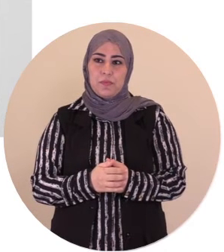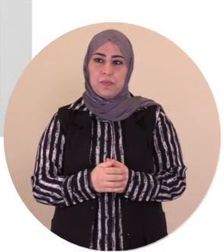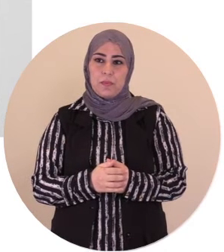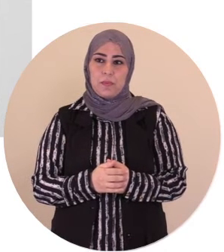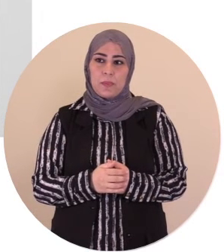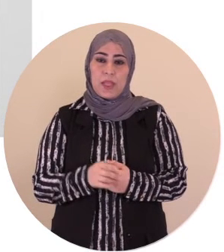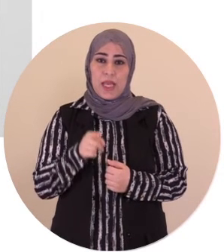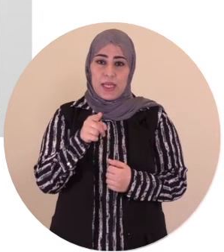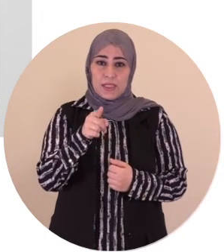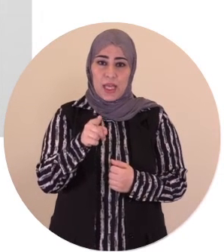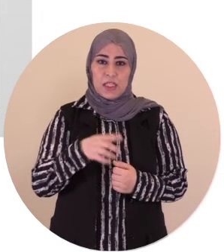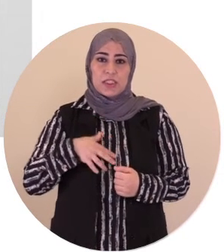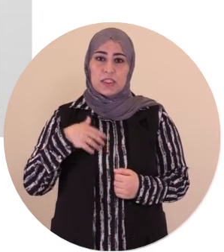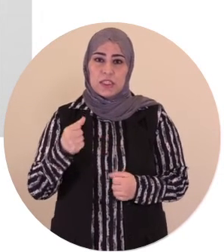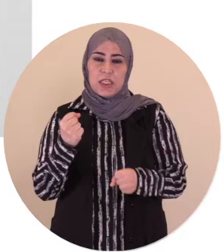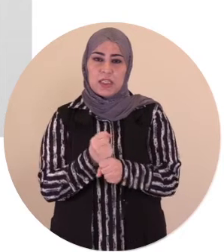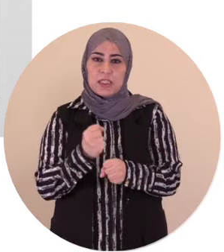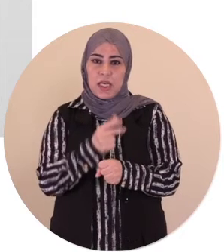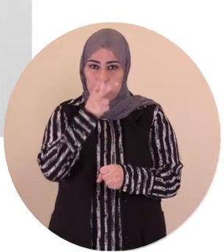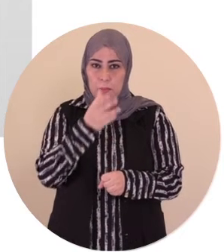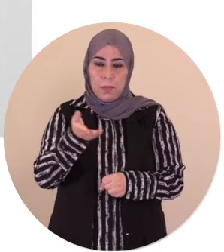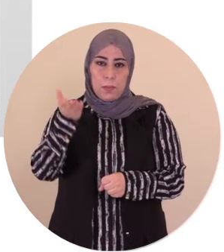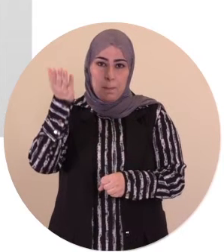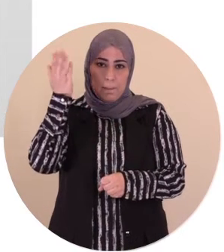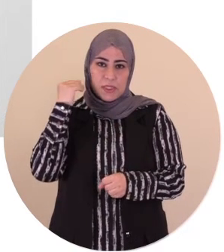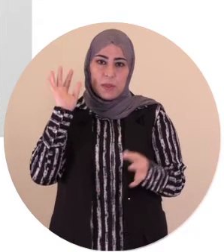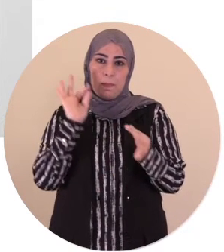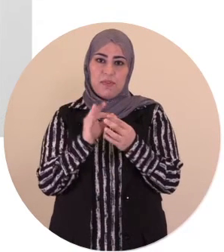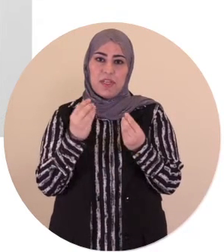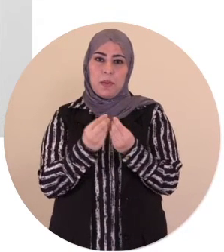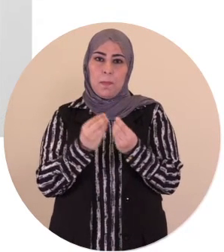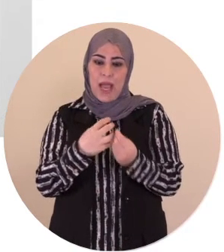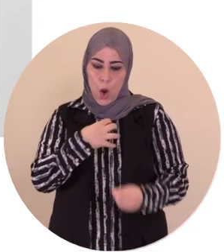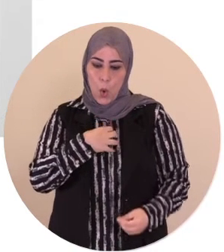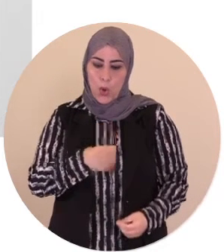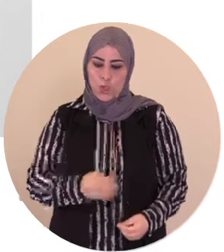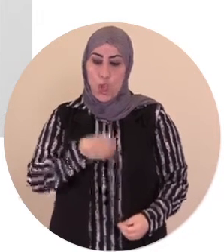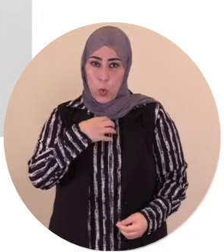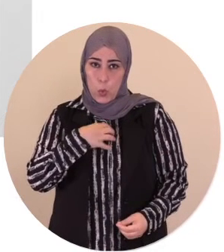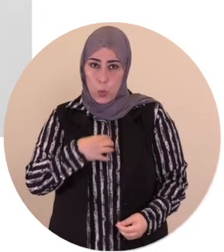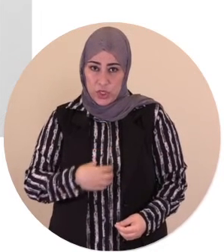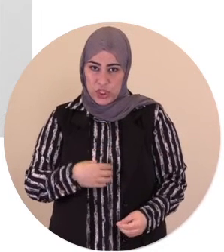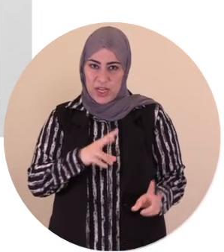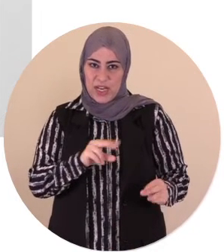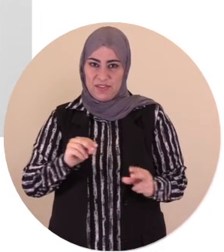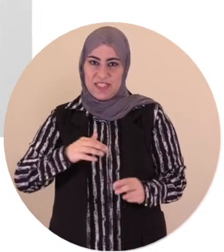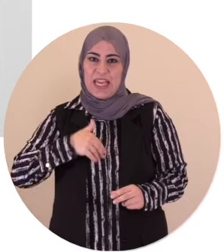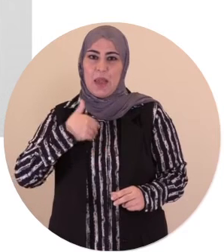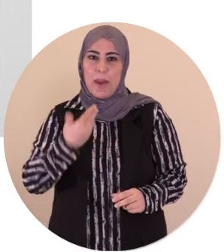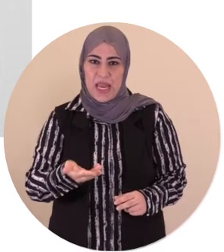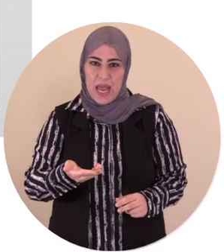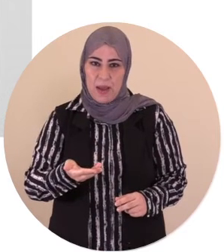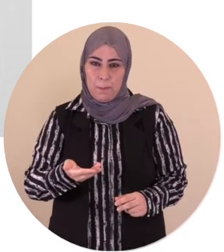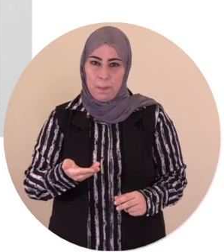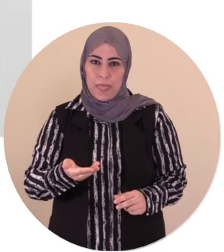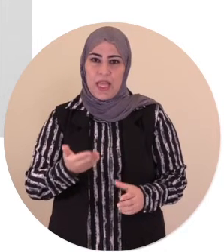past perfect with wish? What do you think? Do you know this information or not? Let's look at it. Yes, you can use it with wish because